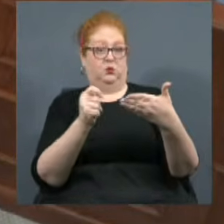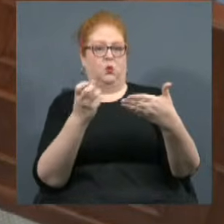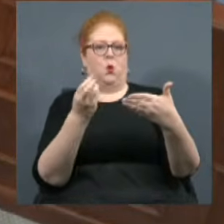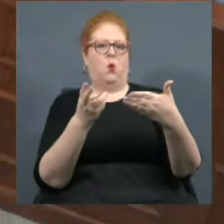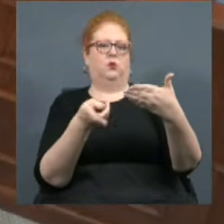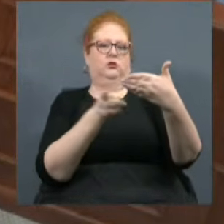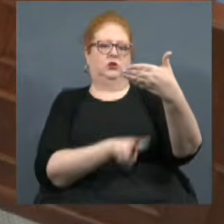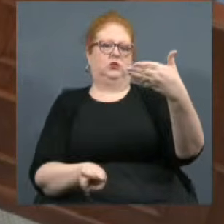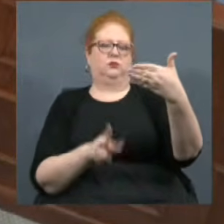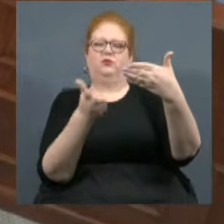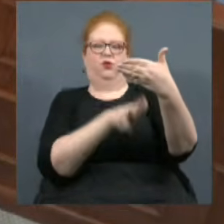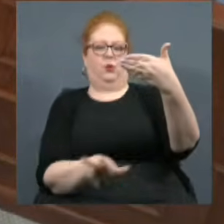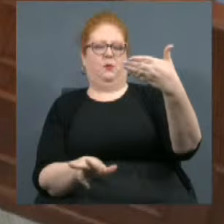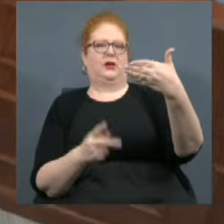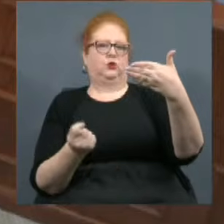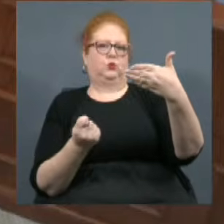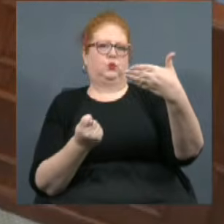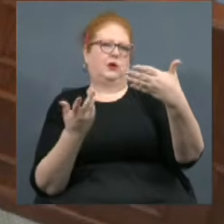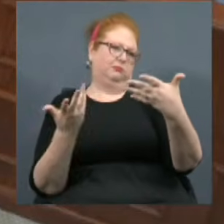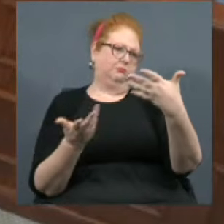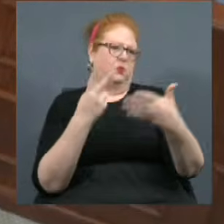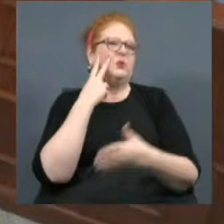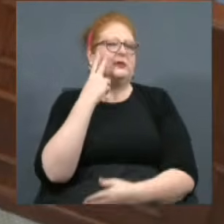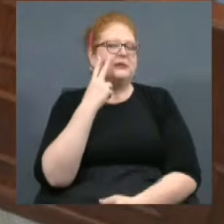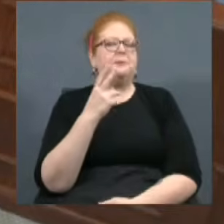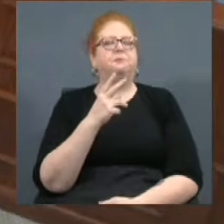standpoint. Yep, so we'll get that.